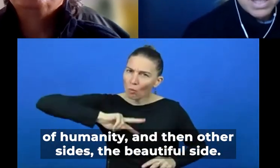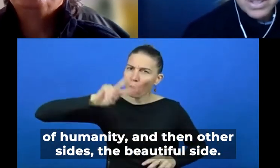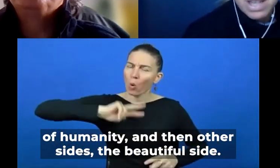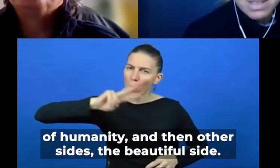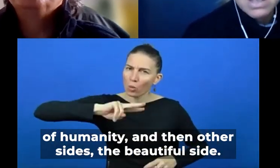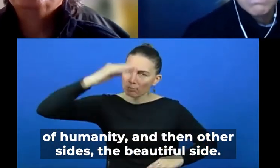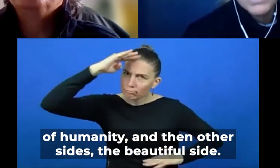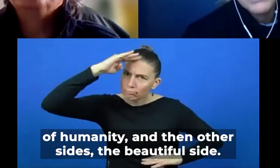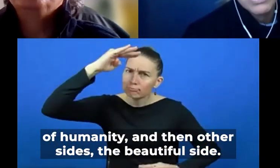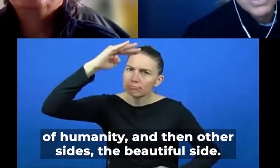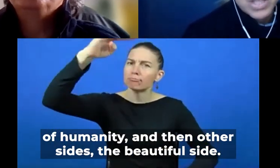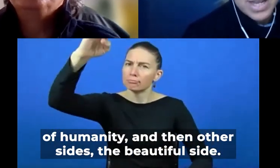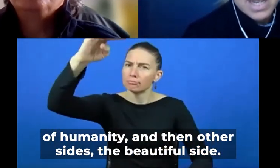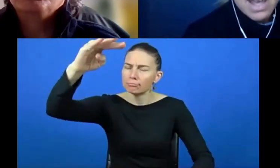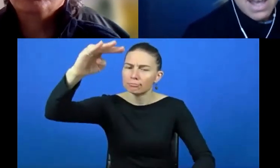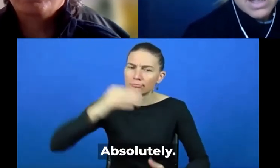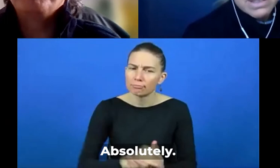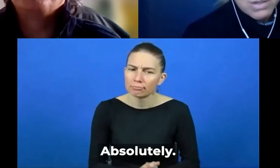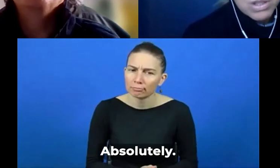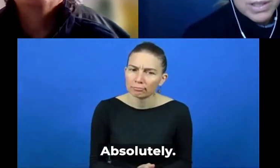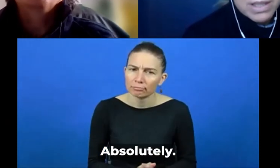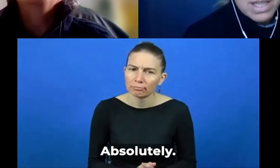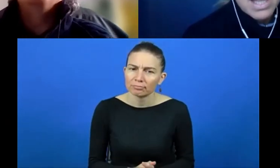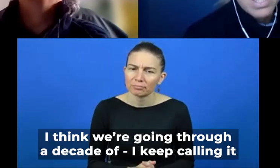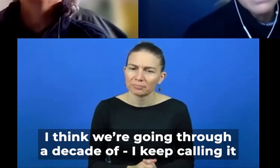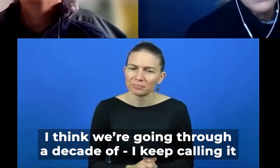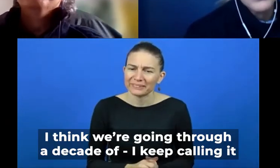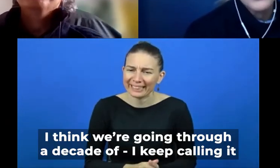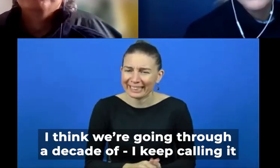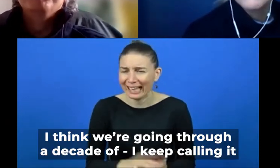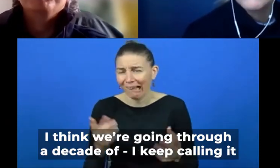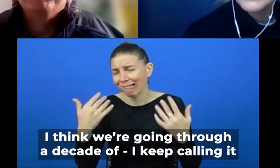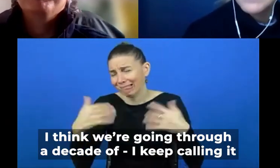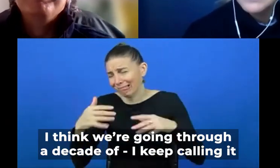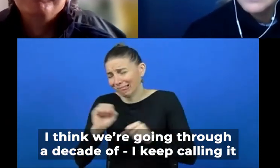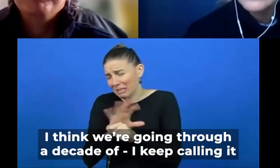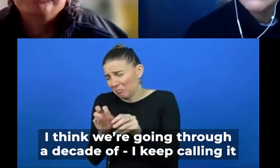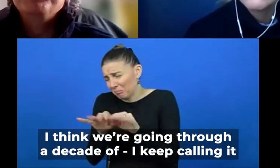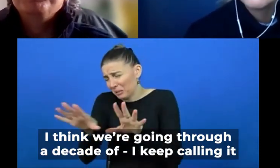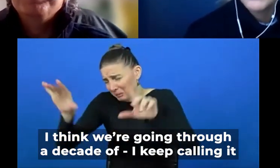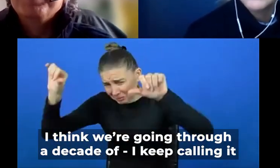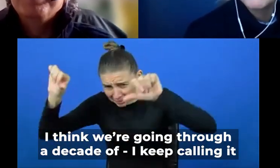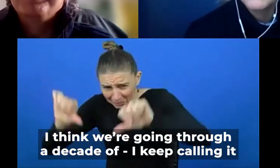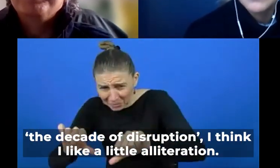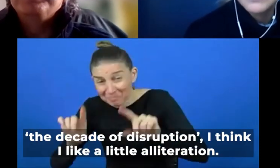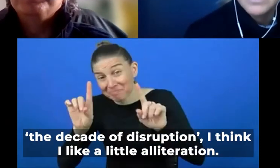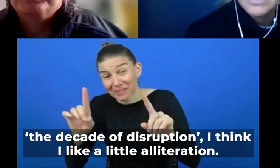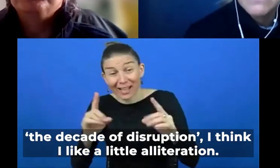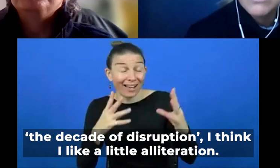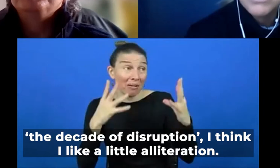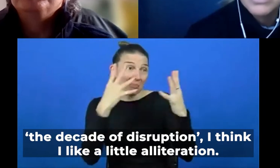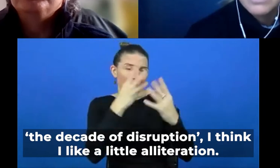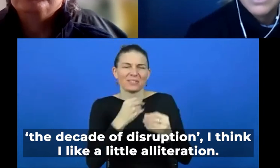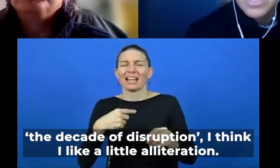and another side's the beautiful side. And I think we're going through a decade of, I keep calling it the decade